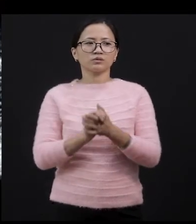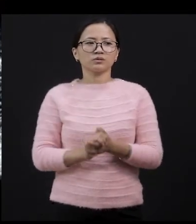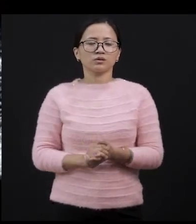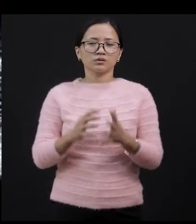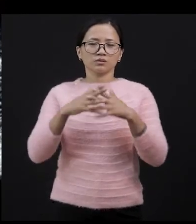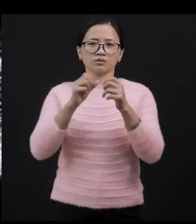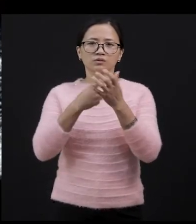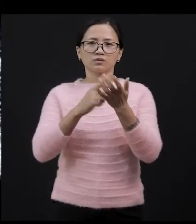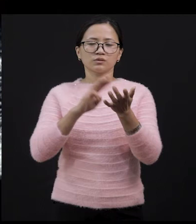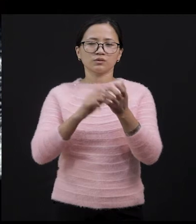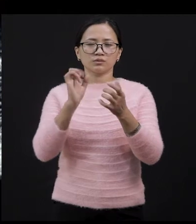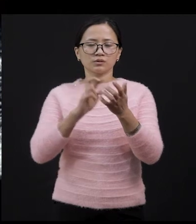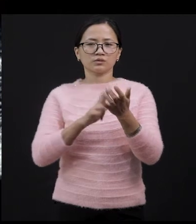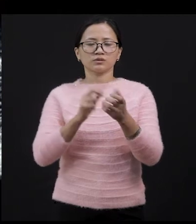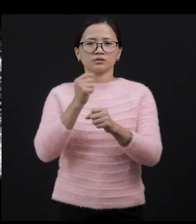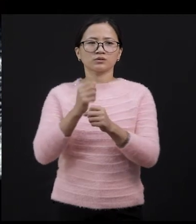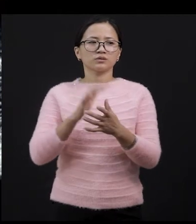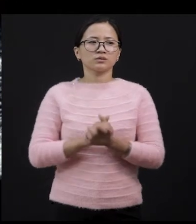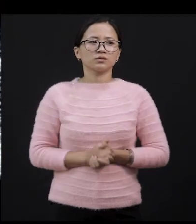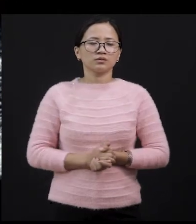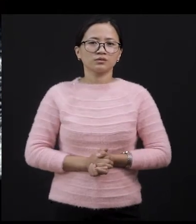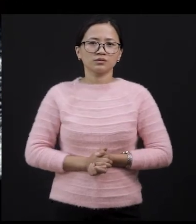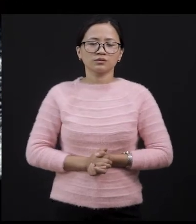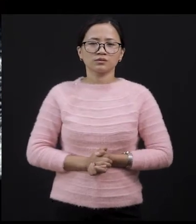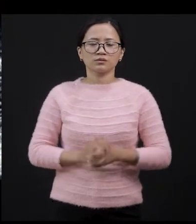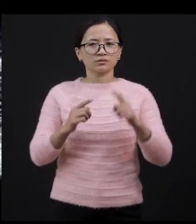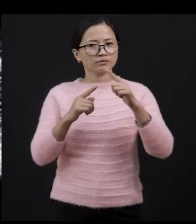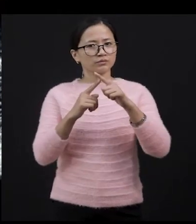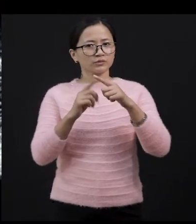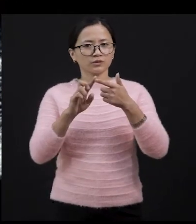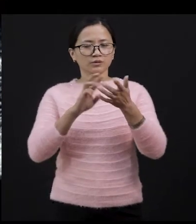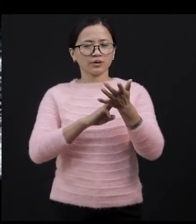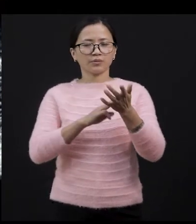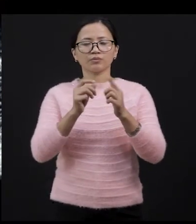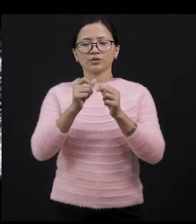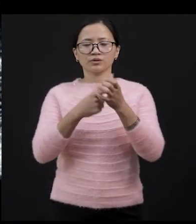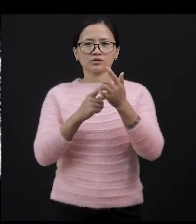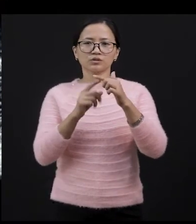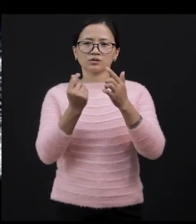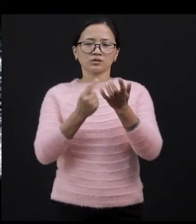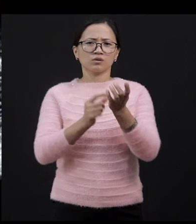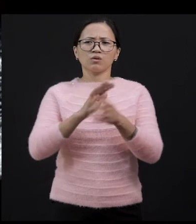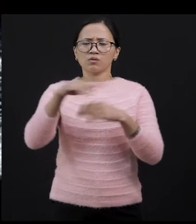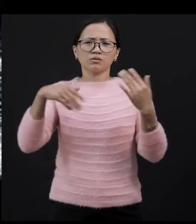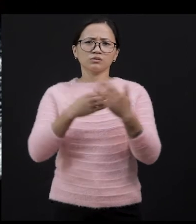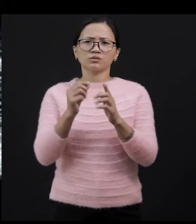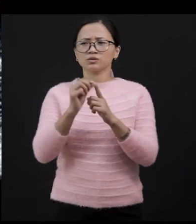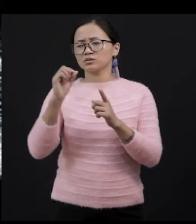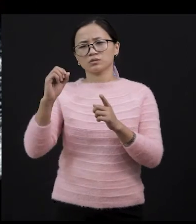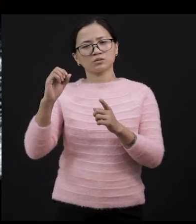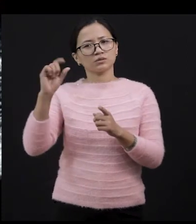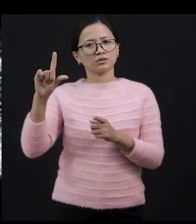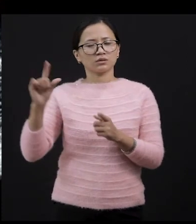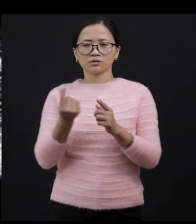Now, global warming, in a very short word, it is the temperature, okay, because of all this pollution, the